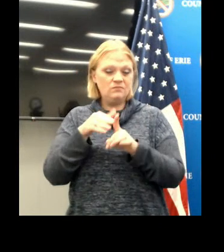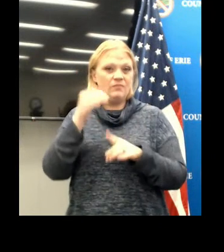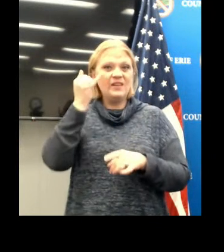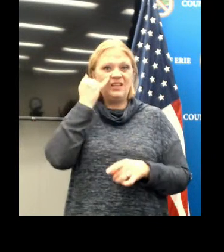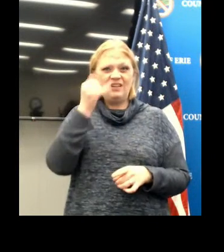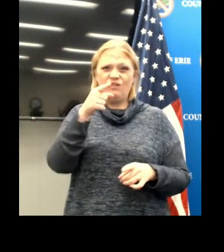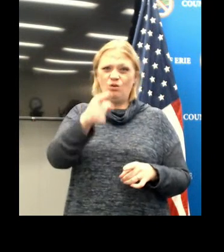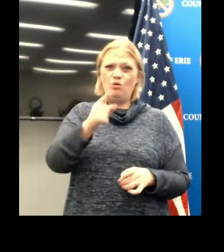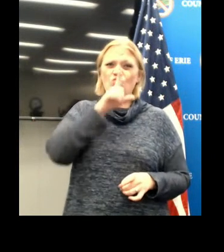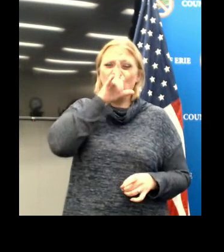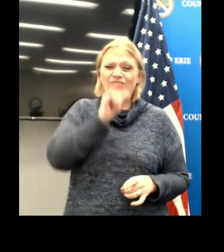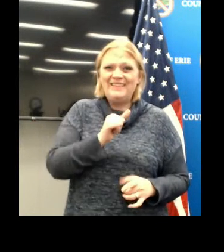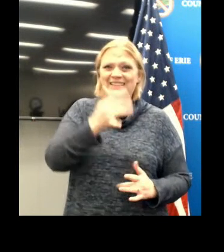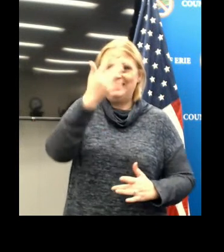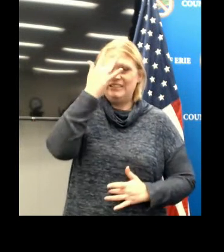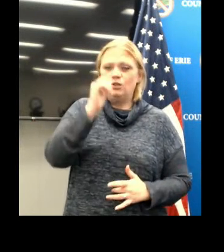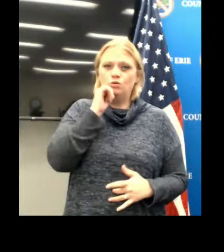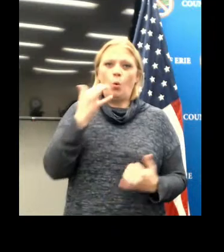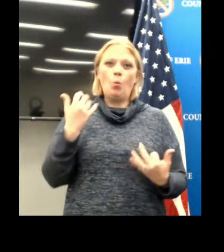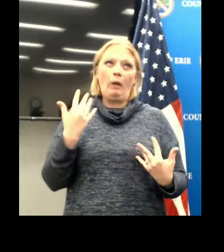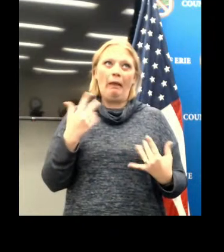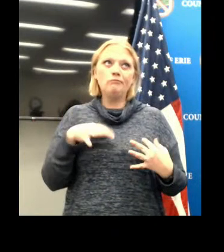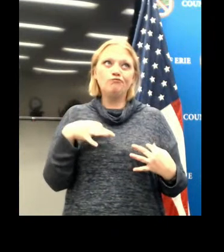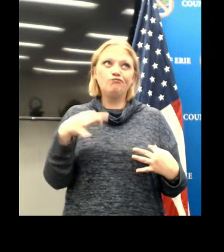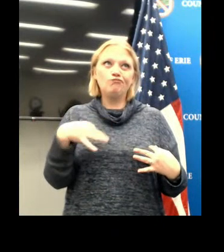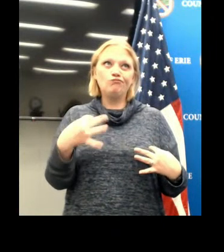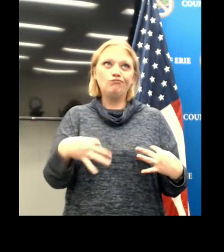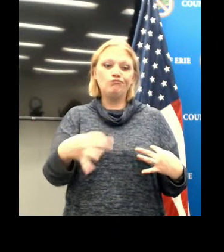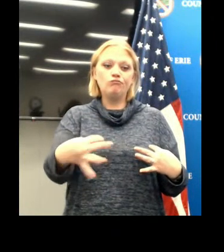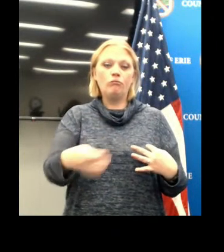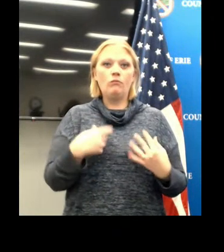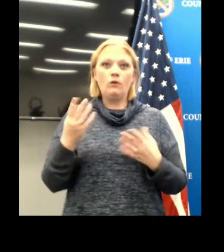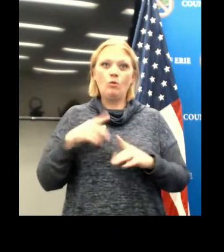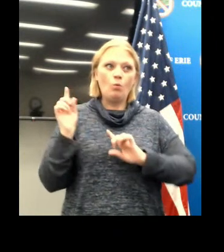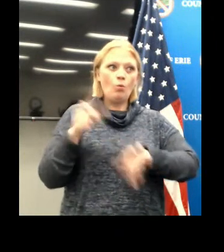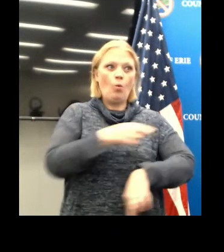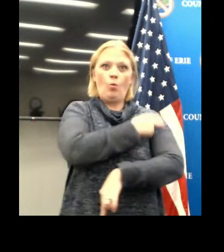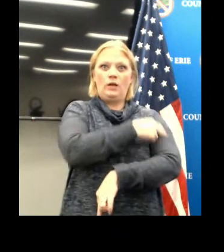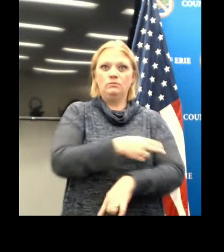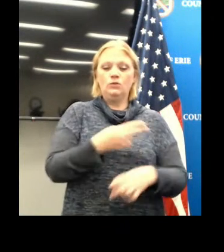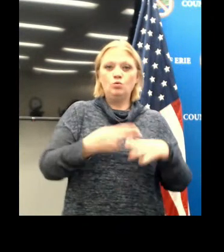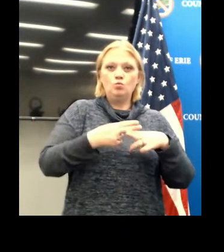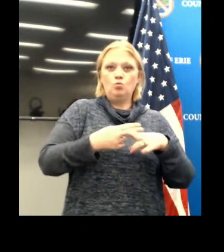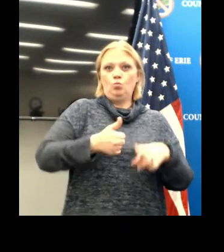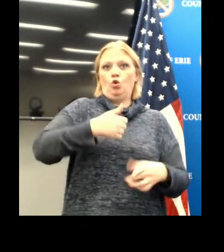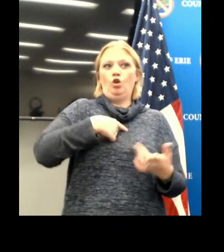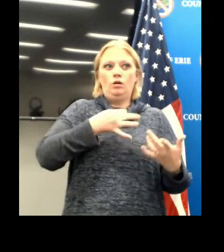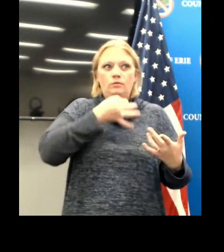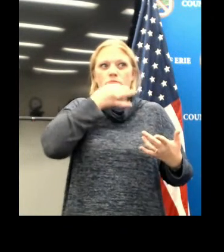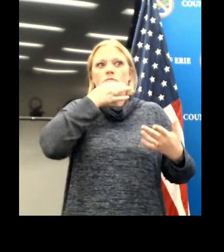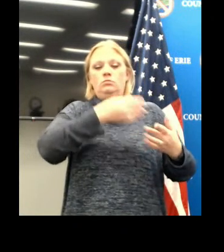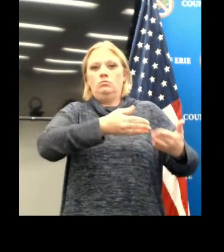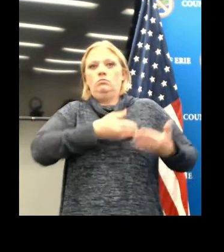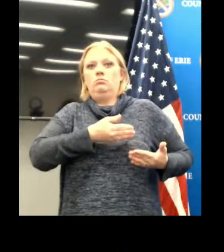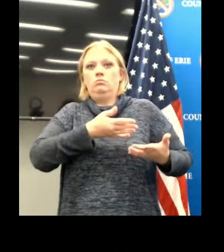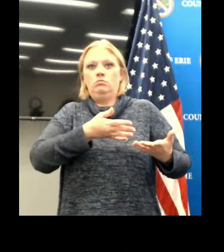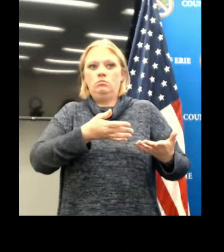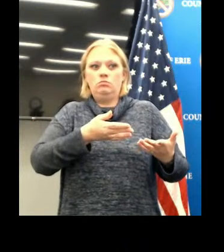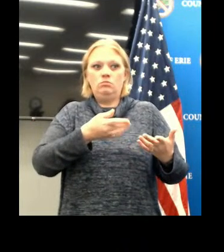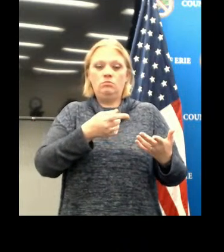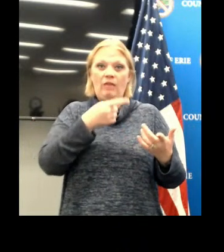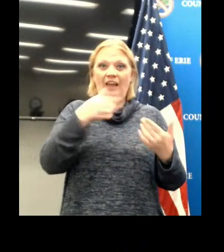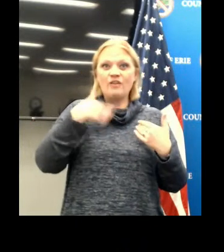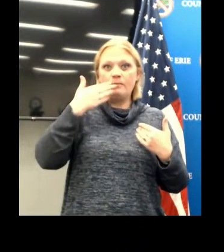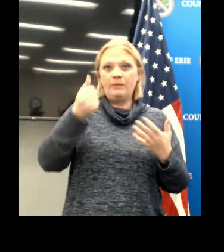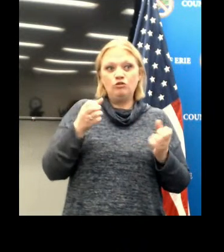really sick, don't wait till the end. Go to the hospital sooner. They have a better chance of saving you, of getting